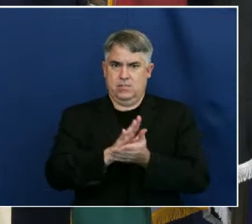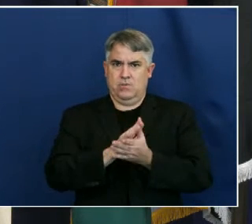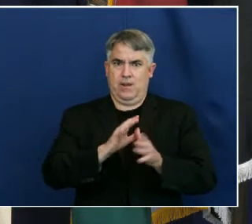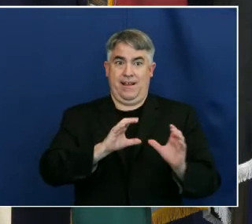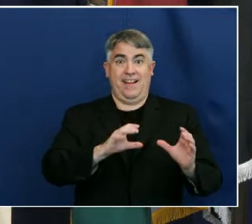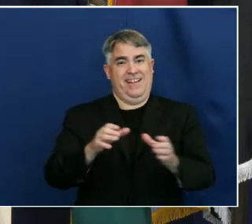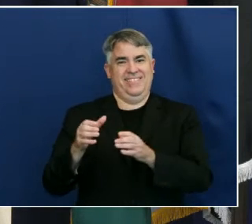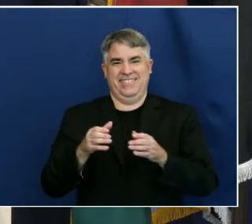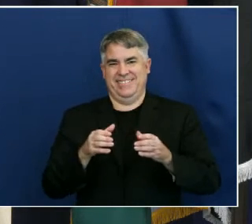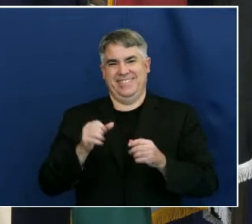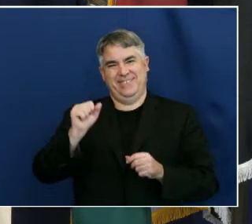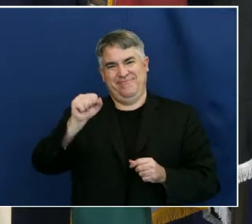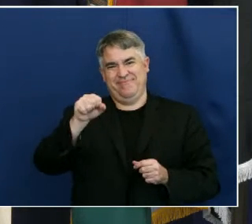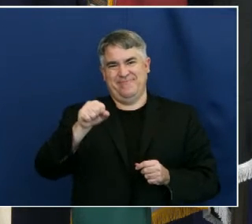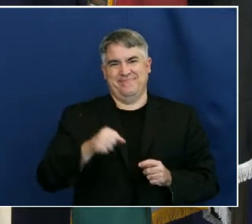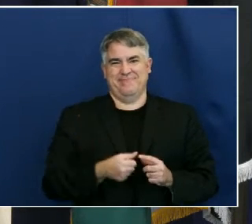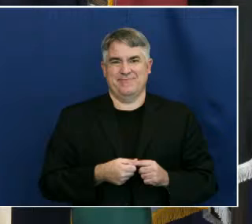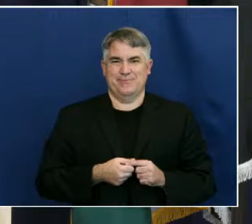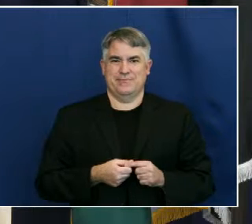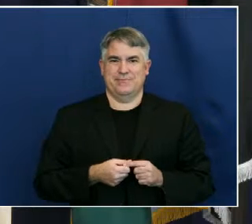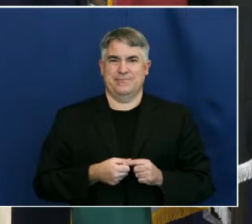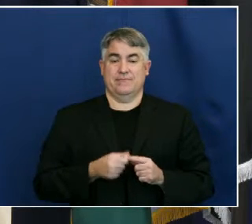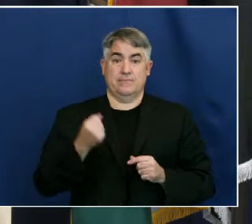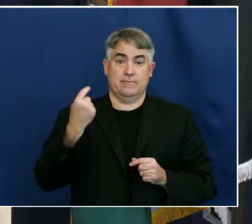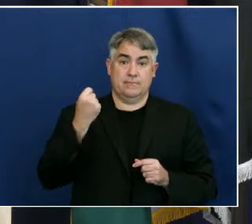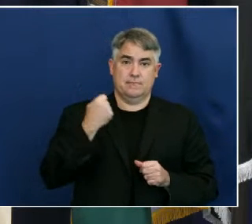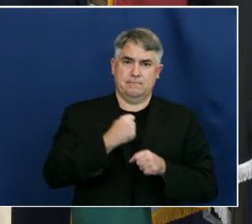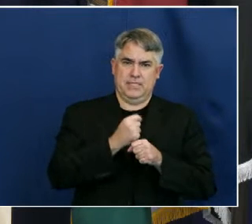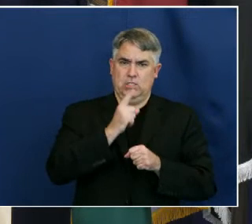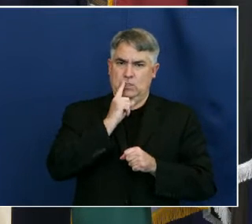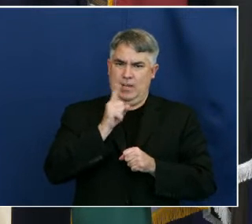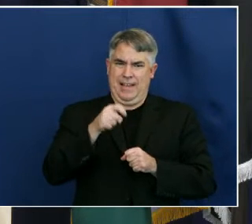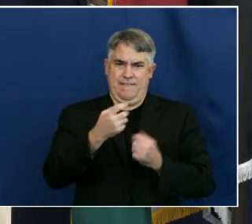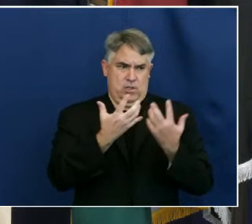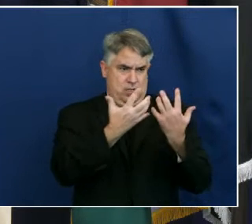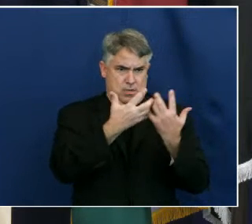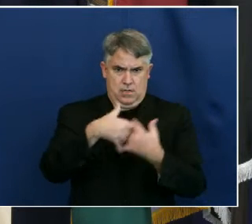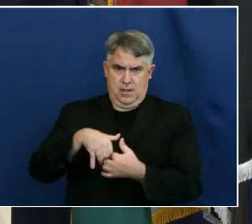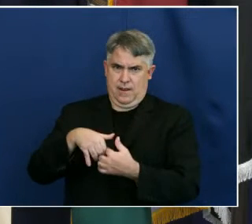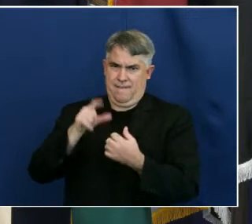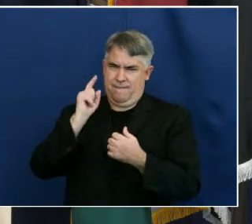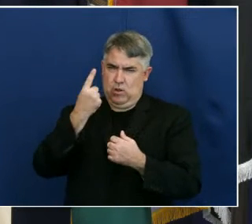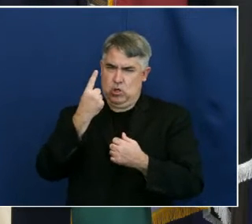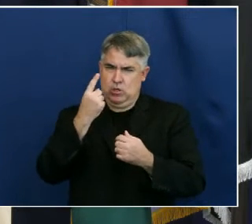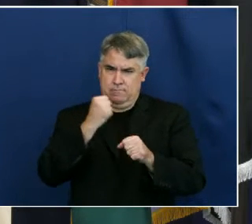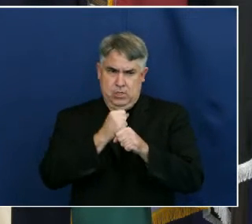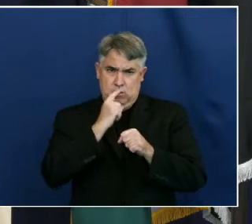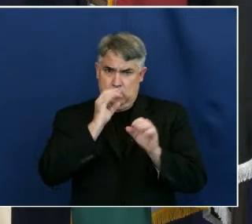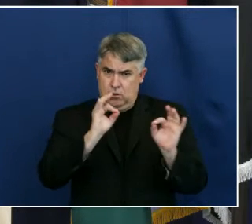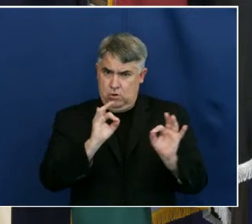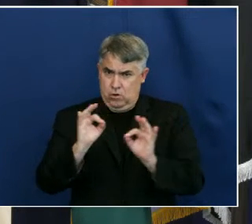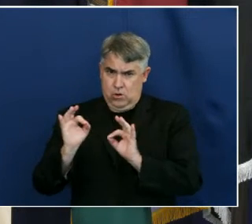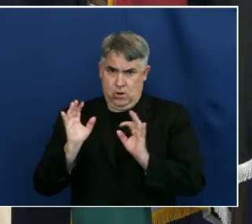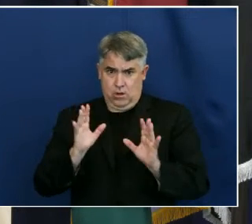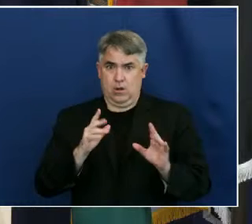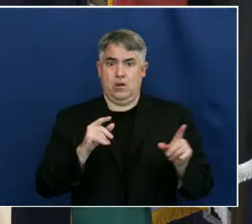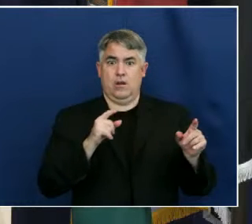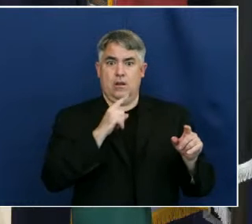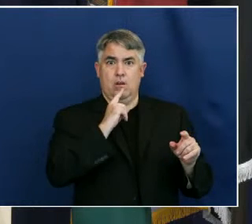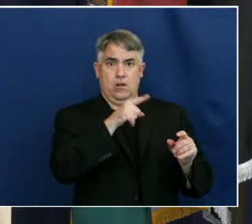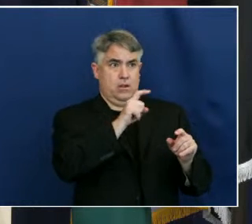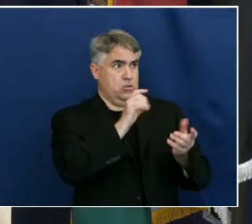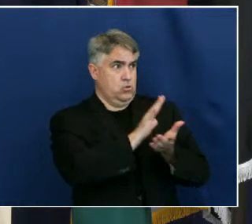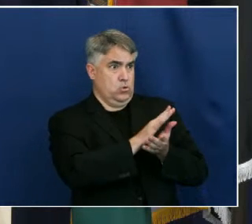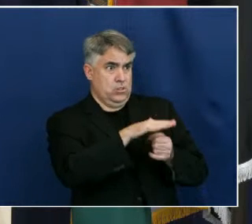timelines that are specific to health conditions and the needs of their respective school communities. I want to end by thanking the County of San Diego and VIBA for